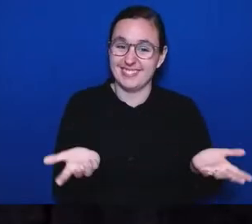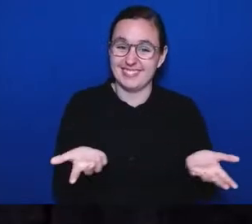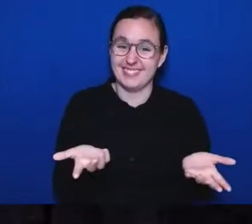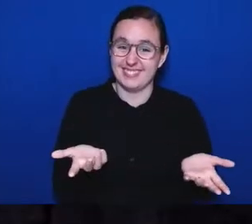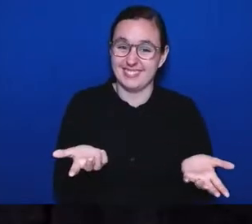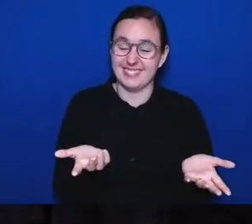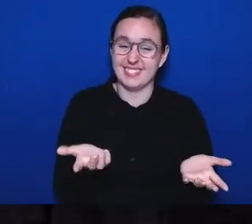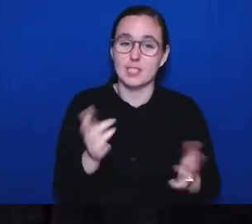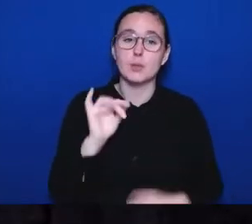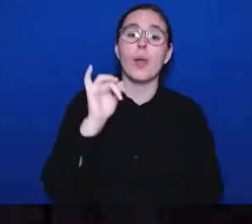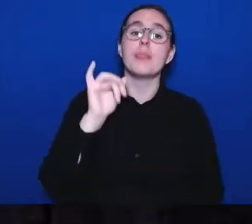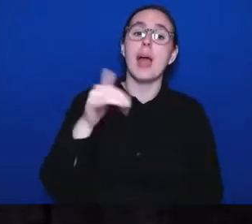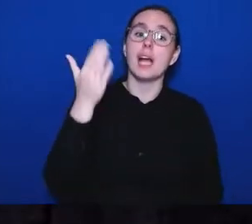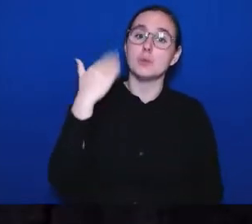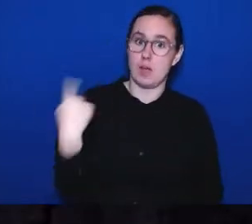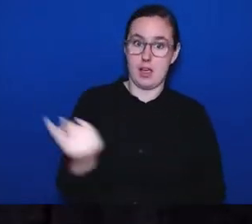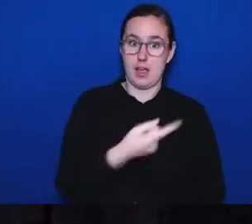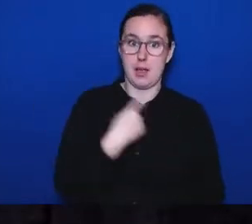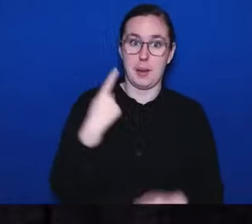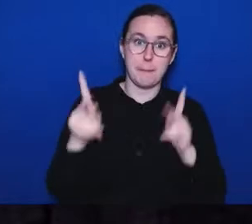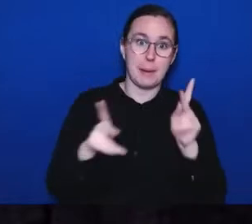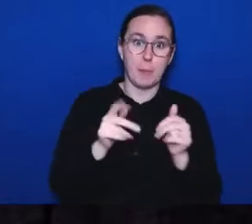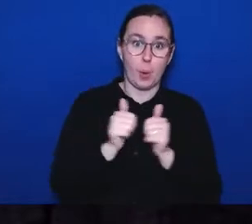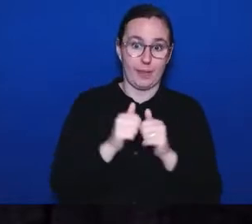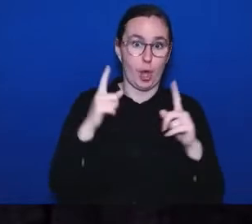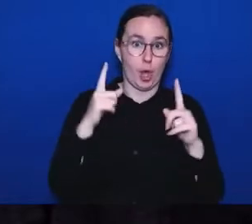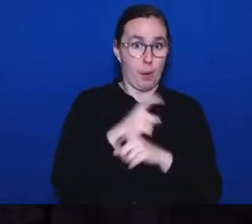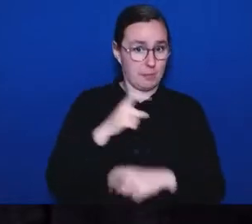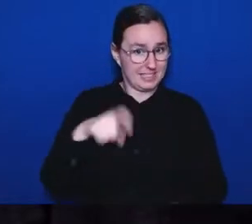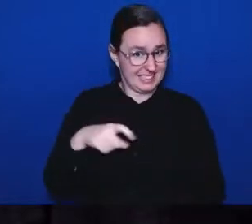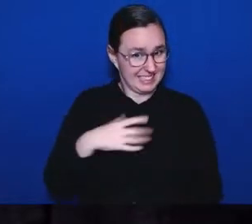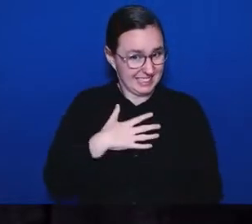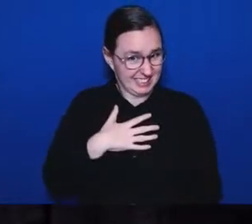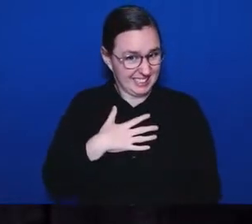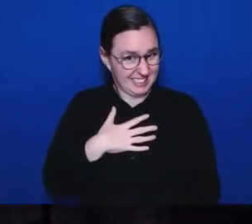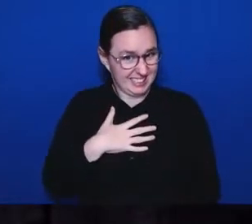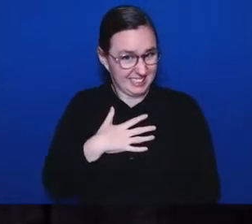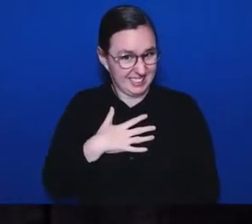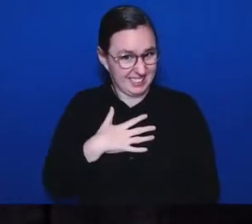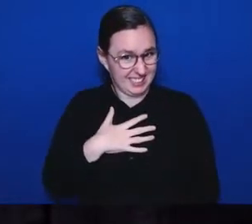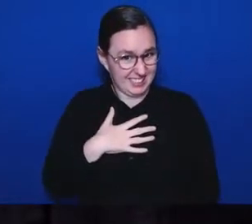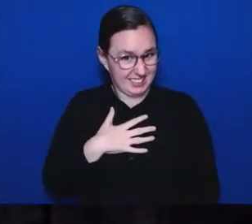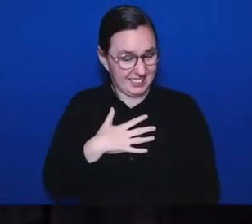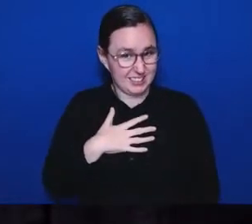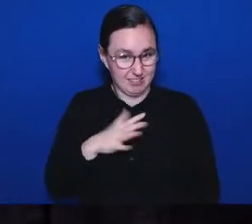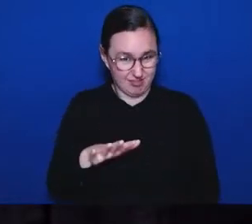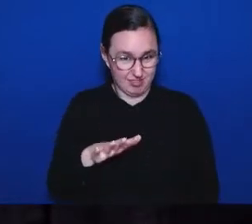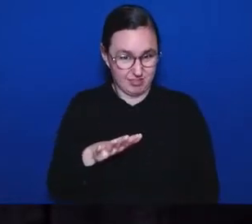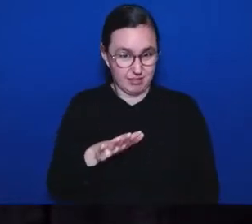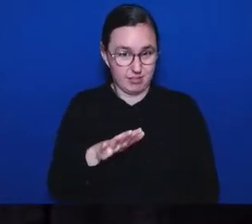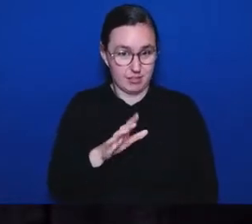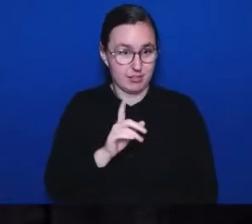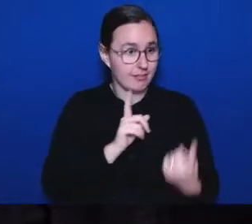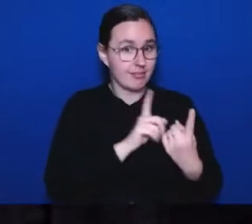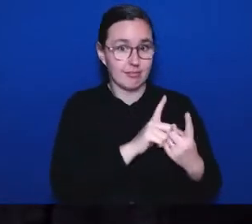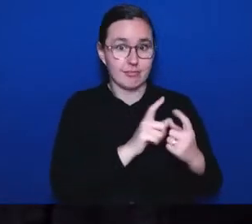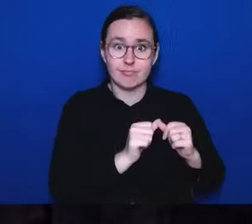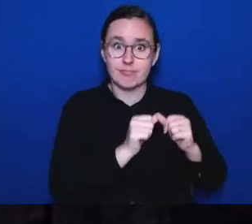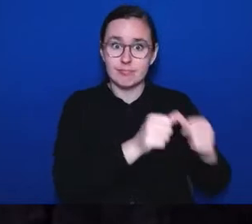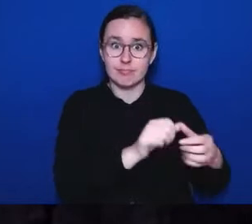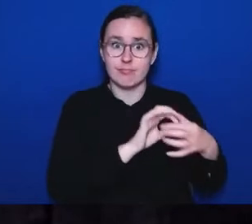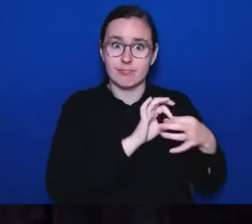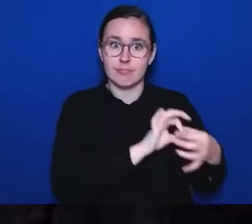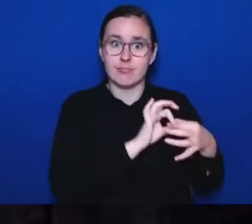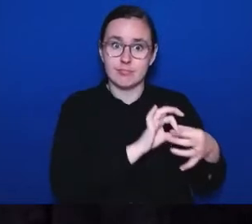to support them and to understand when they walk in, so I don't have to explain, oh, I'm a type 1. Here's what's happening. They know because they